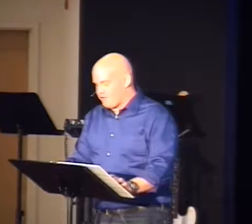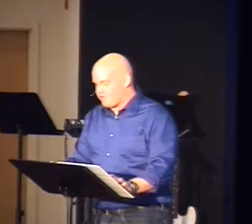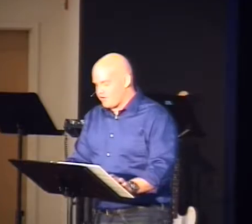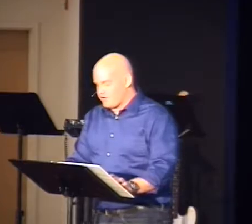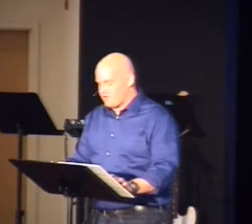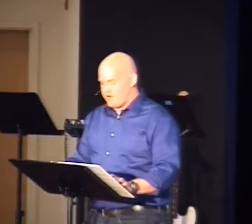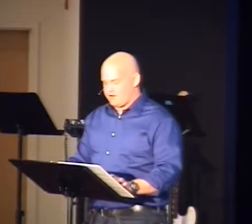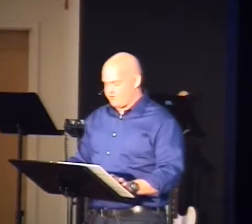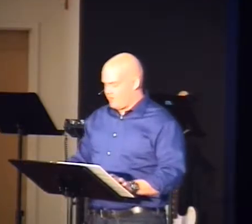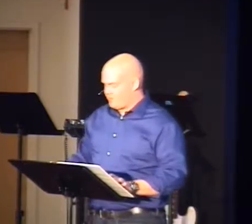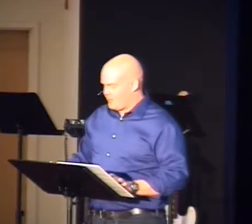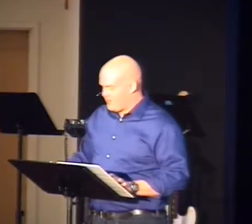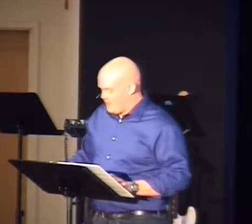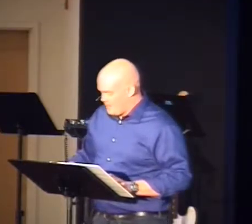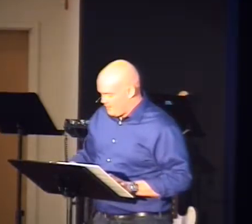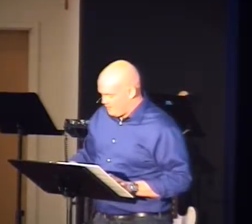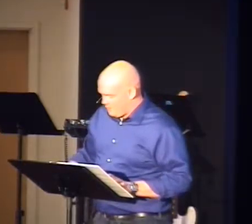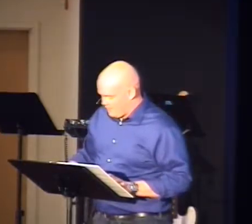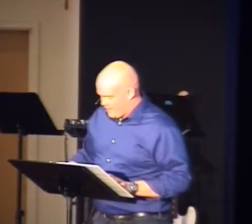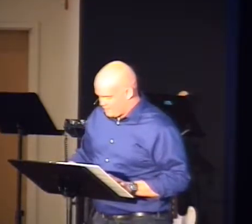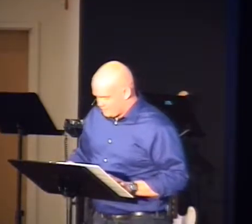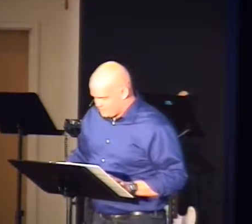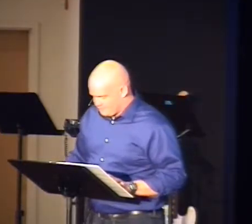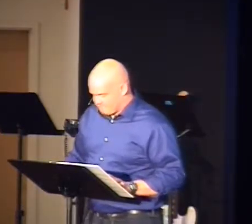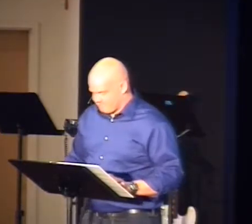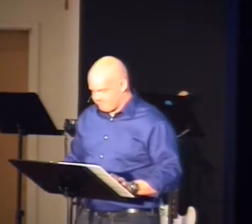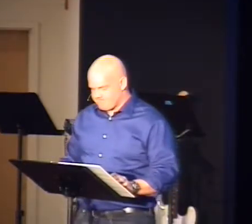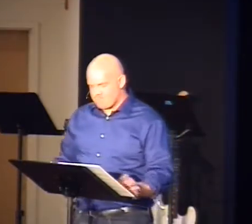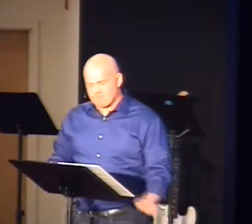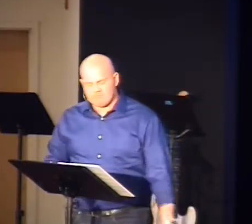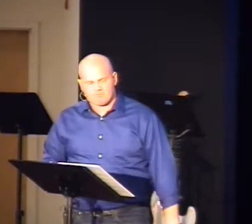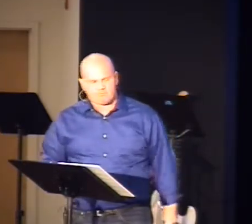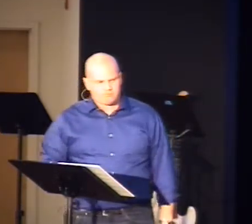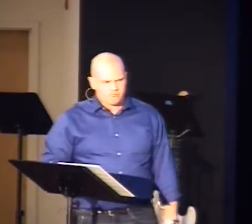enough food for you and your family and all the animals."